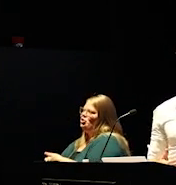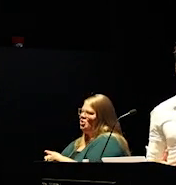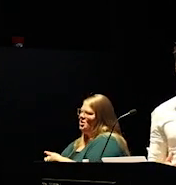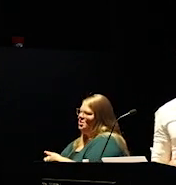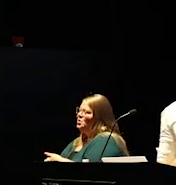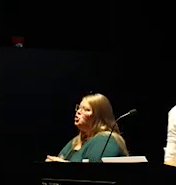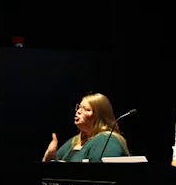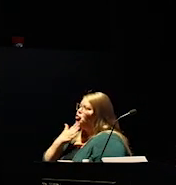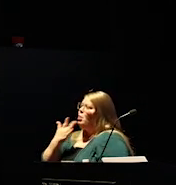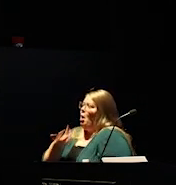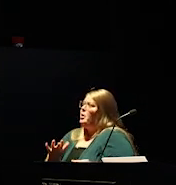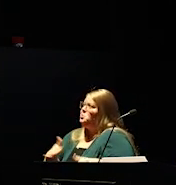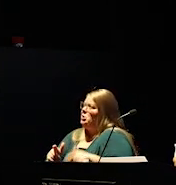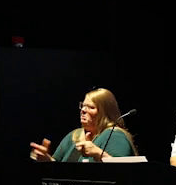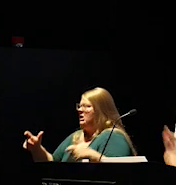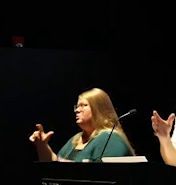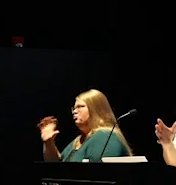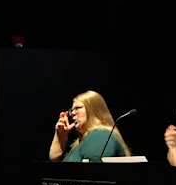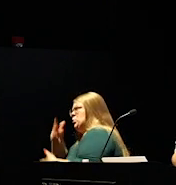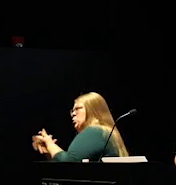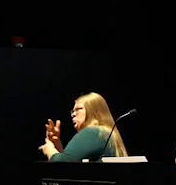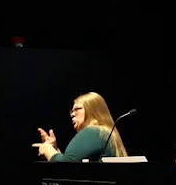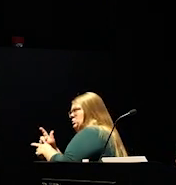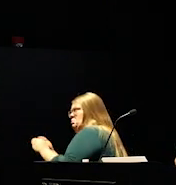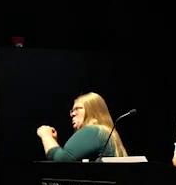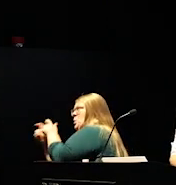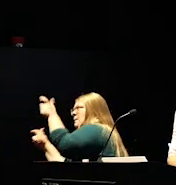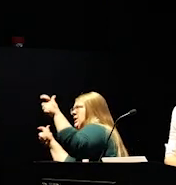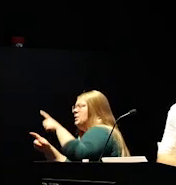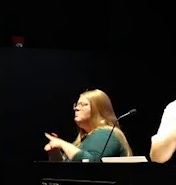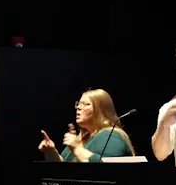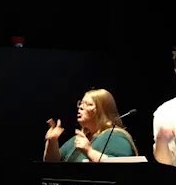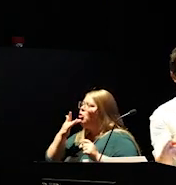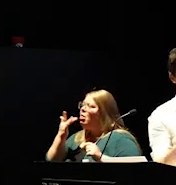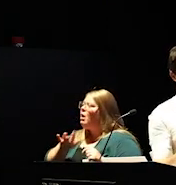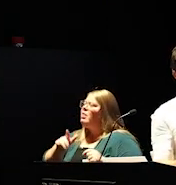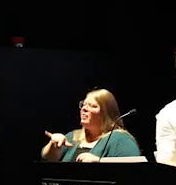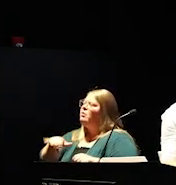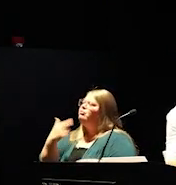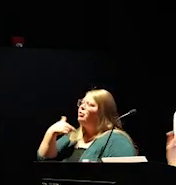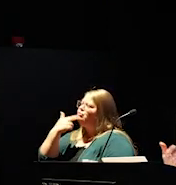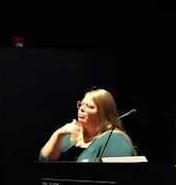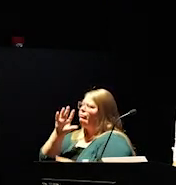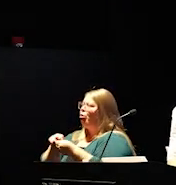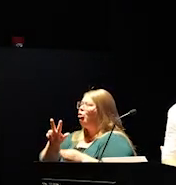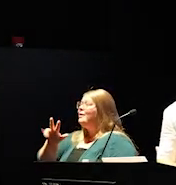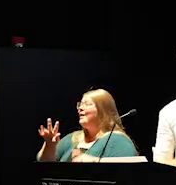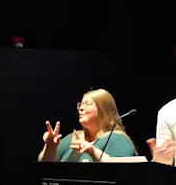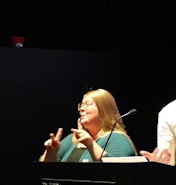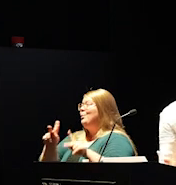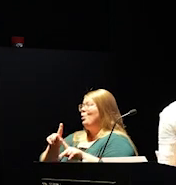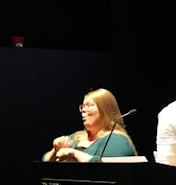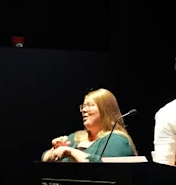biggest, but Good Luck is pretty big. And on a Saturday night, there's 35 people working at a time. I have 2 other partners. We have managers that do